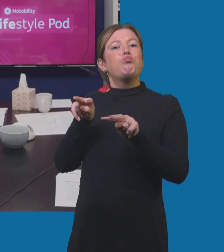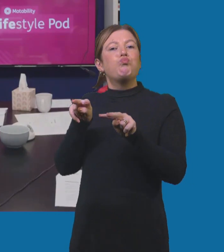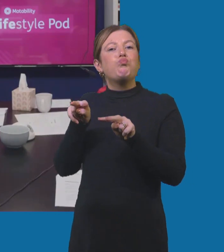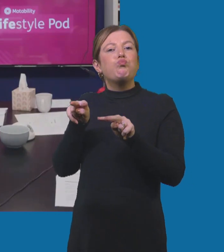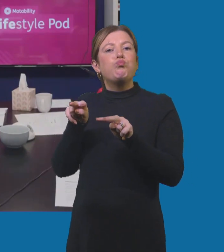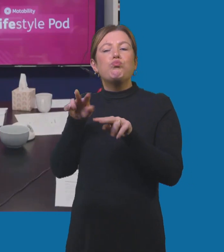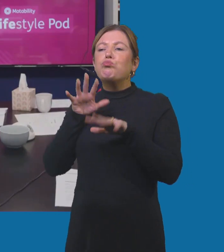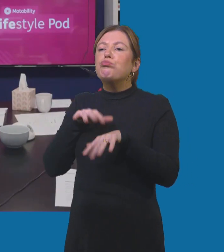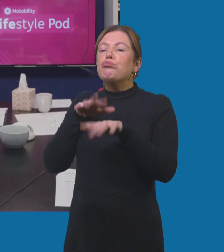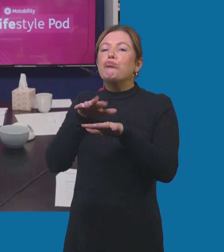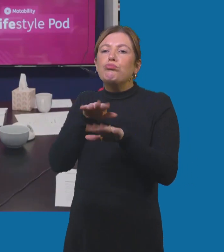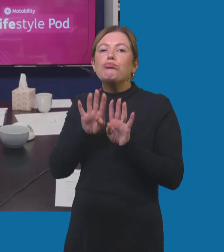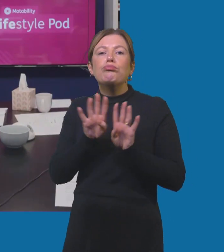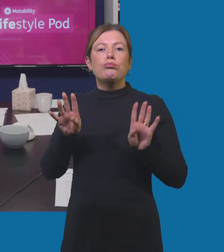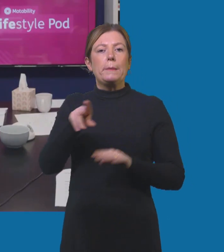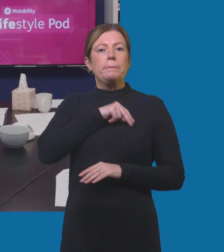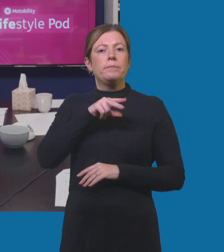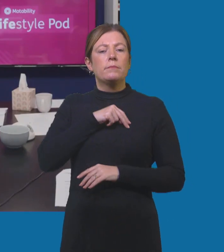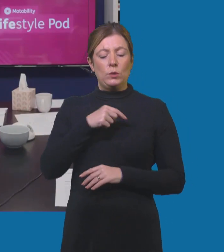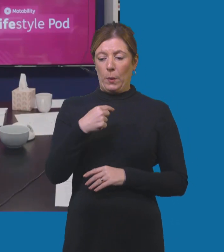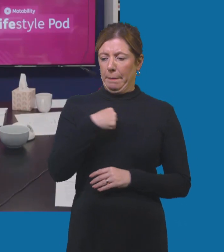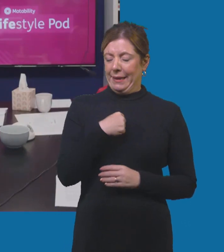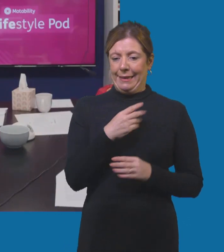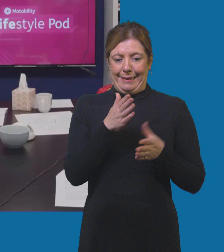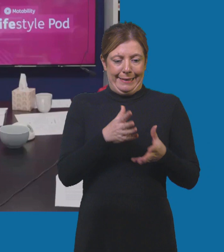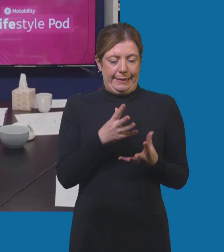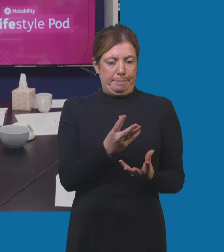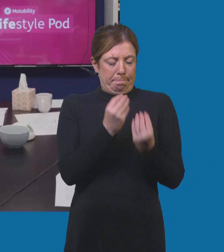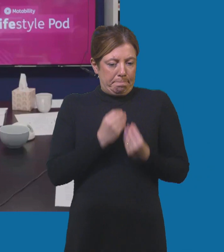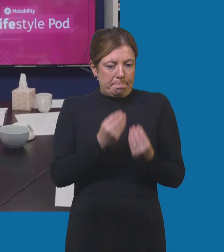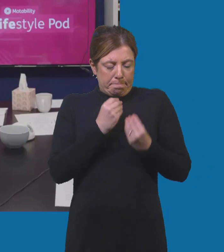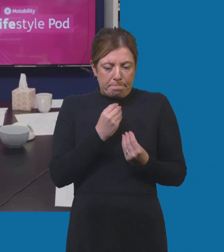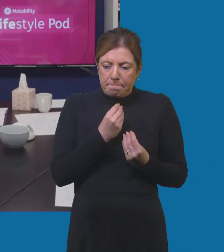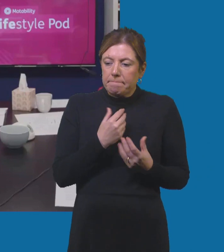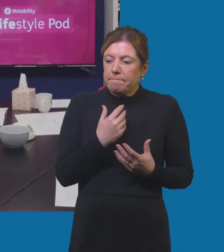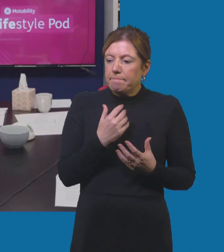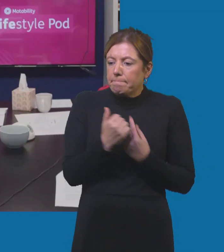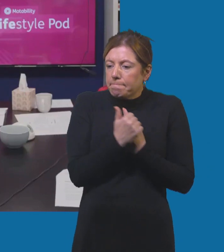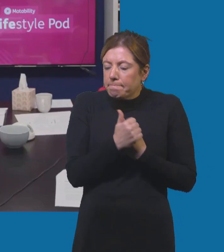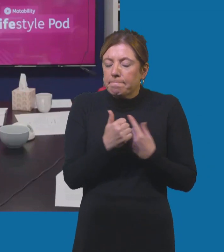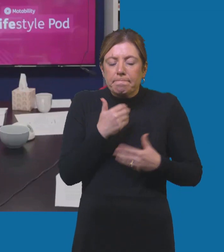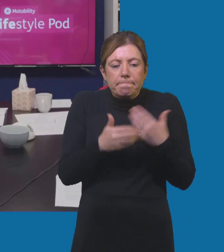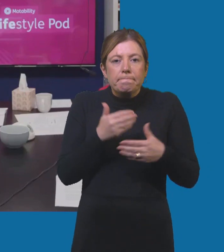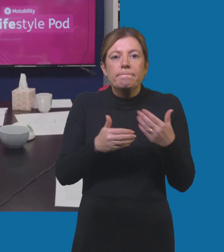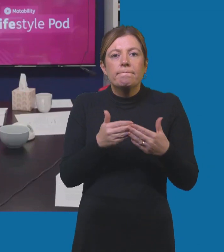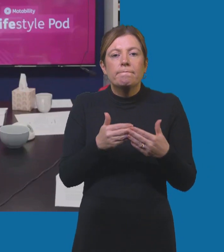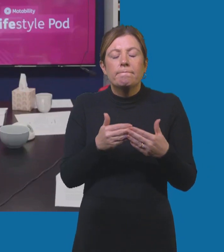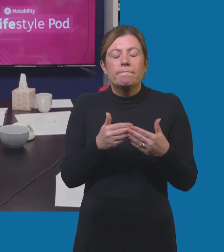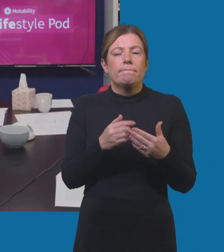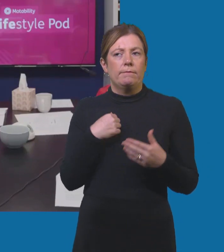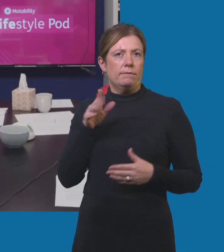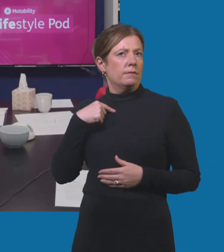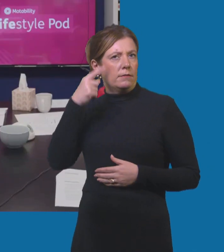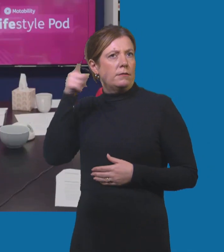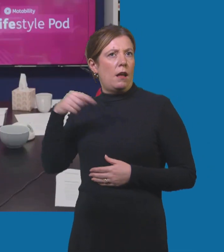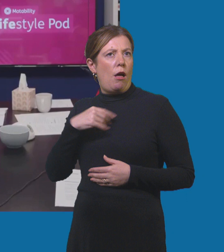just remember thinking while I was going through rehab that I could apply those standards to my recovery. And